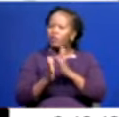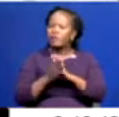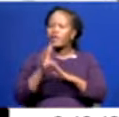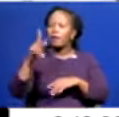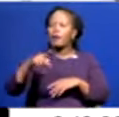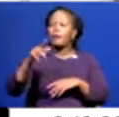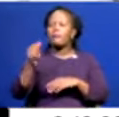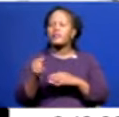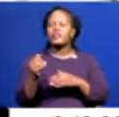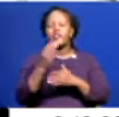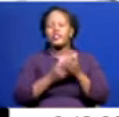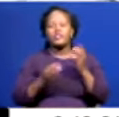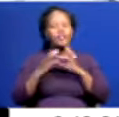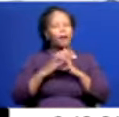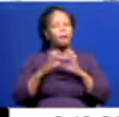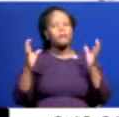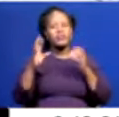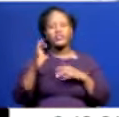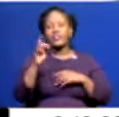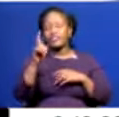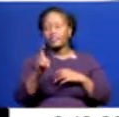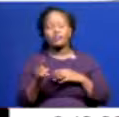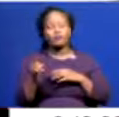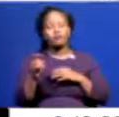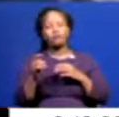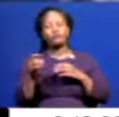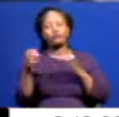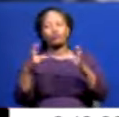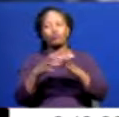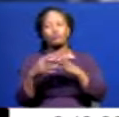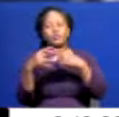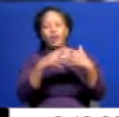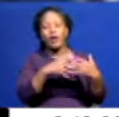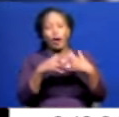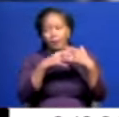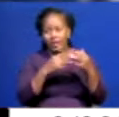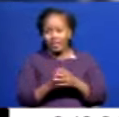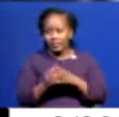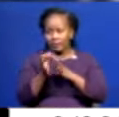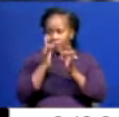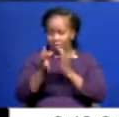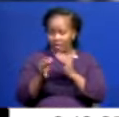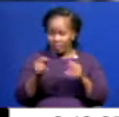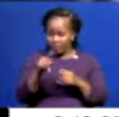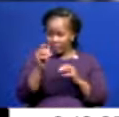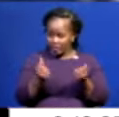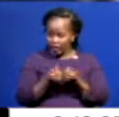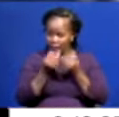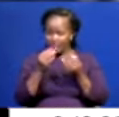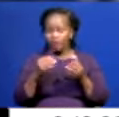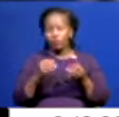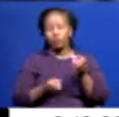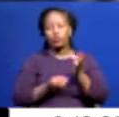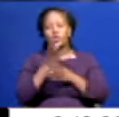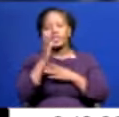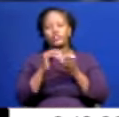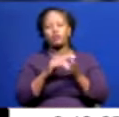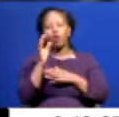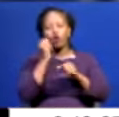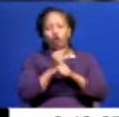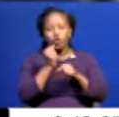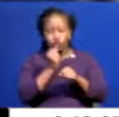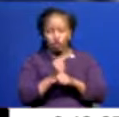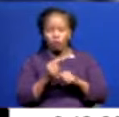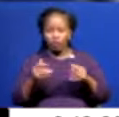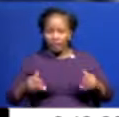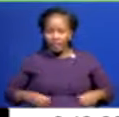big executive in the US. Believe that way, we'll be able to create more jobs for young people and this country will